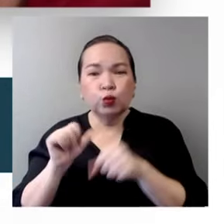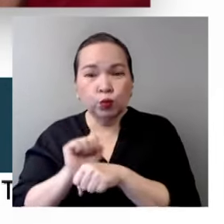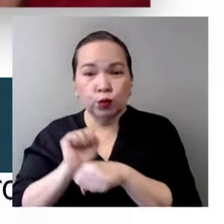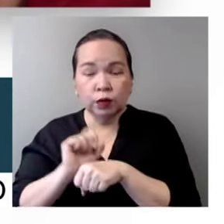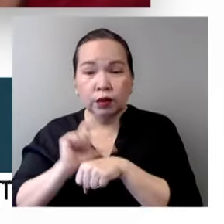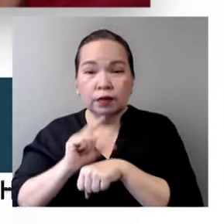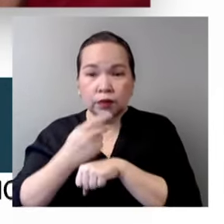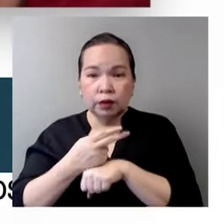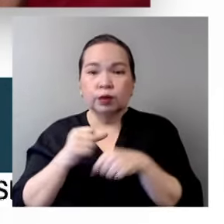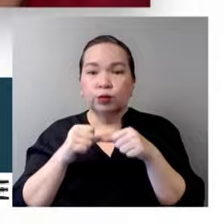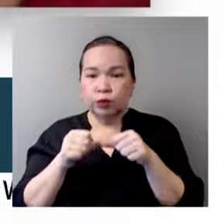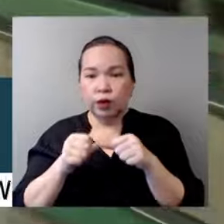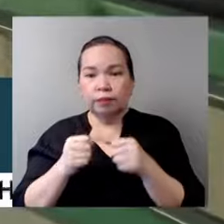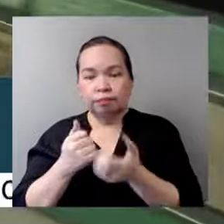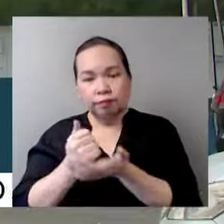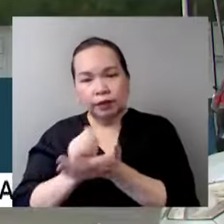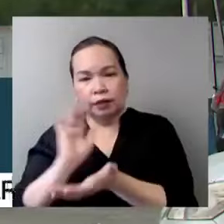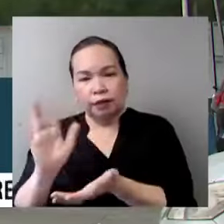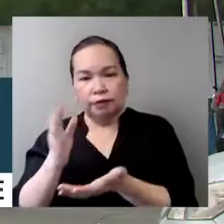pamilya.